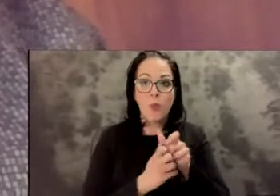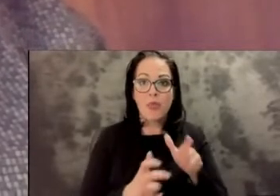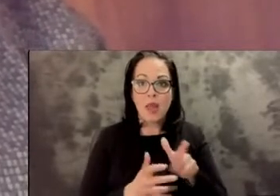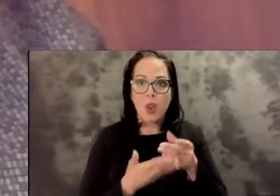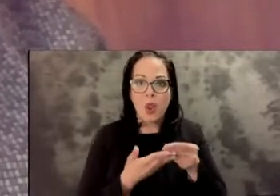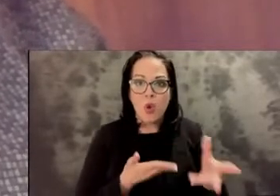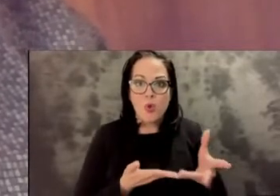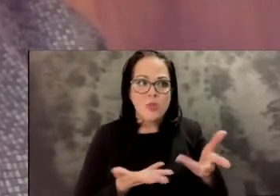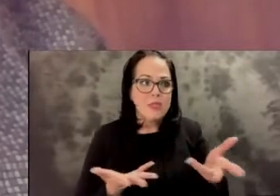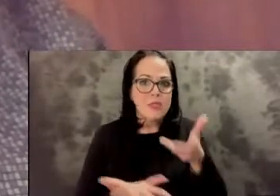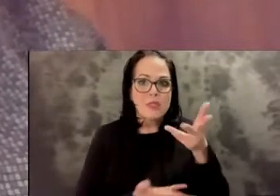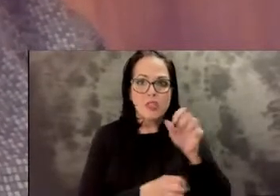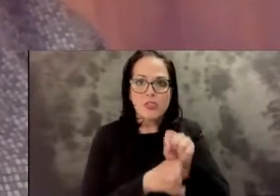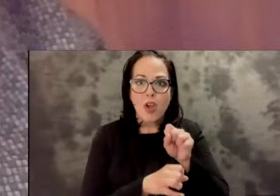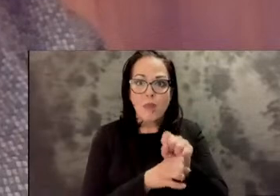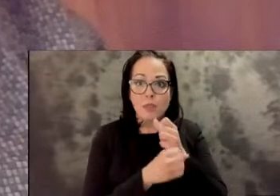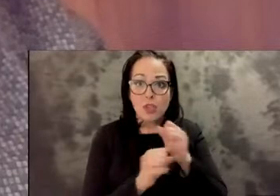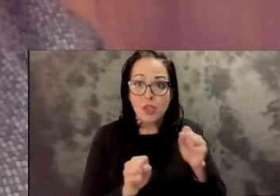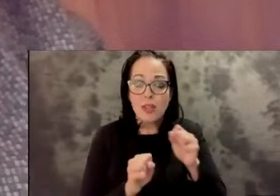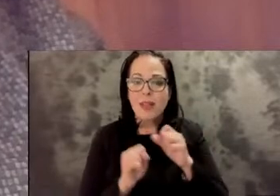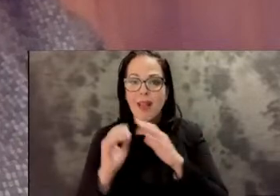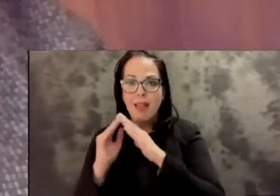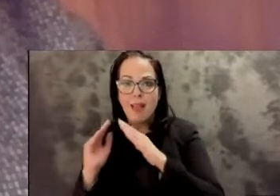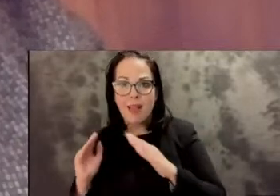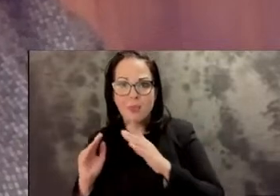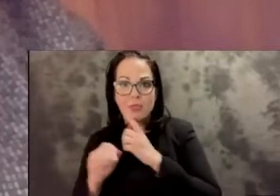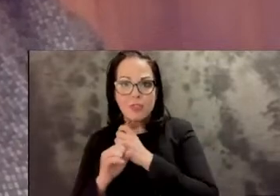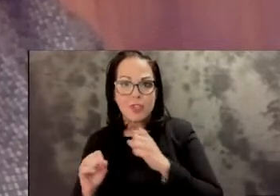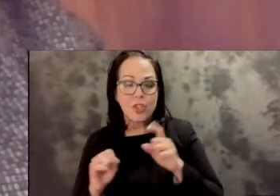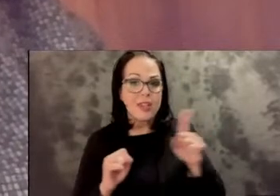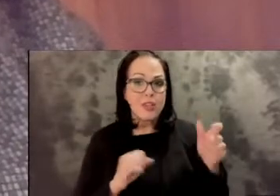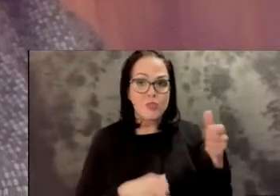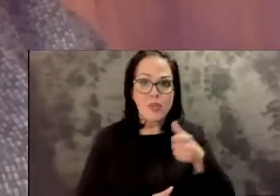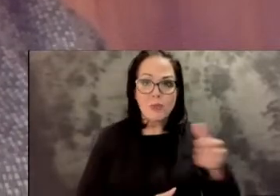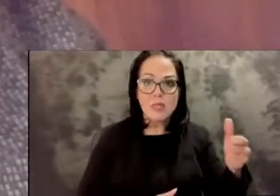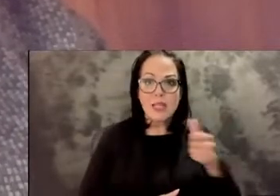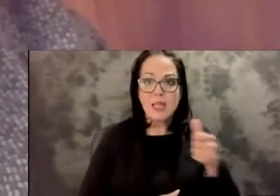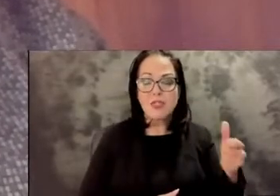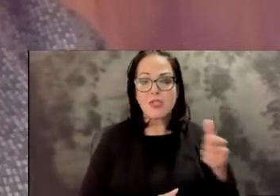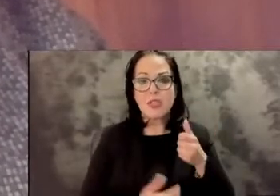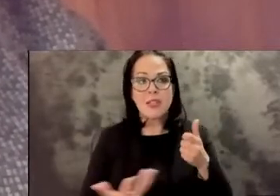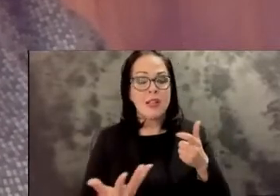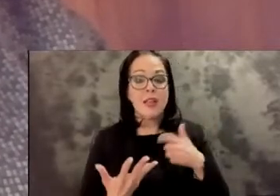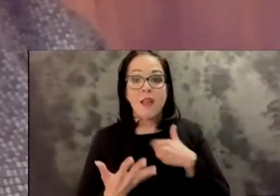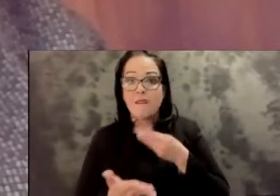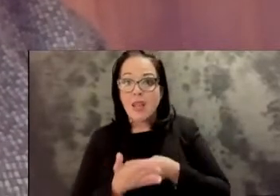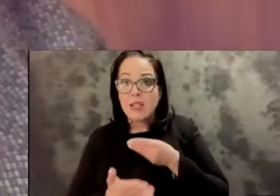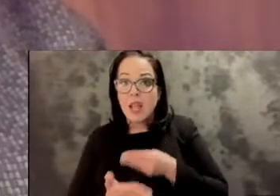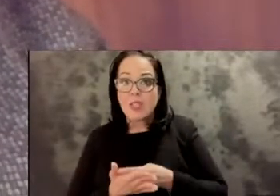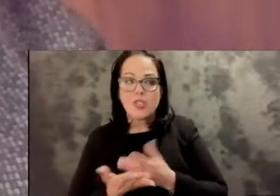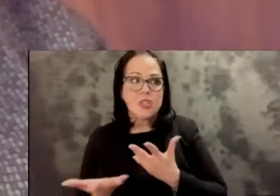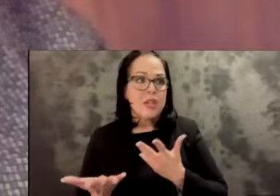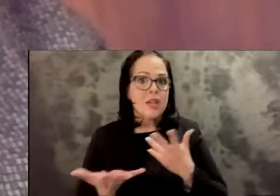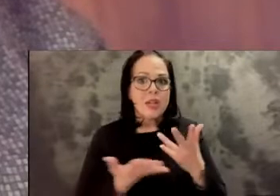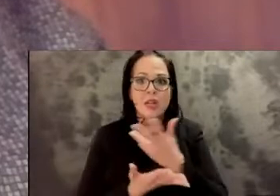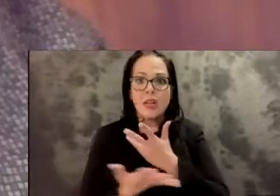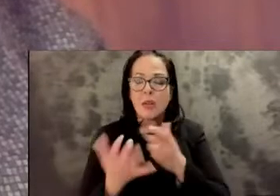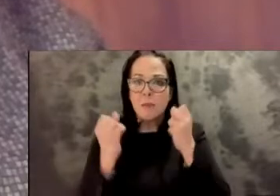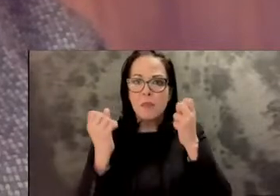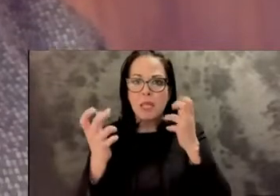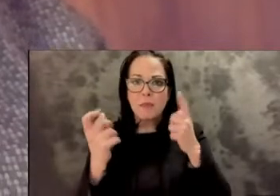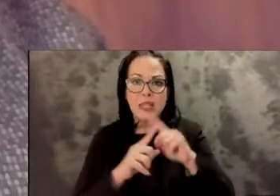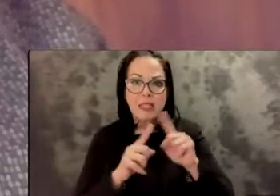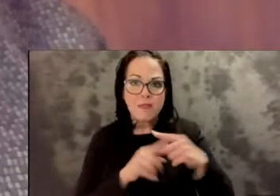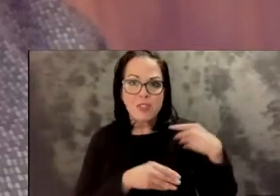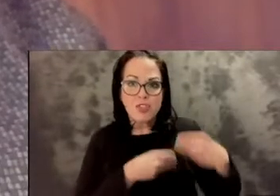their job security, housing insecurity, transportation insecurity, financial insecurity,